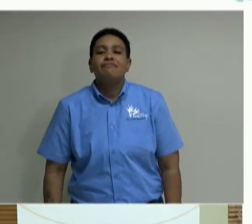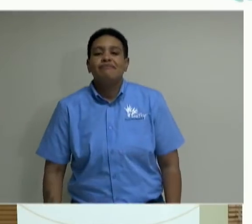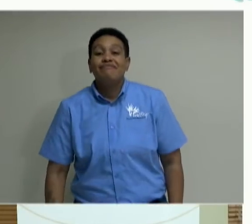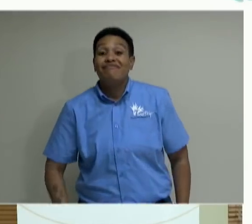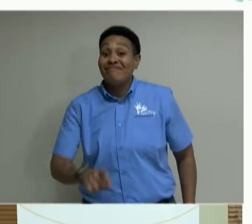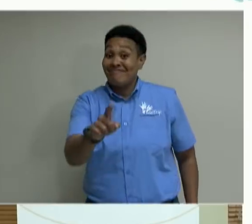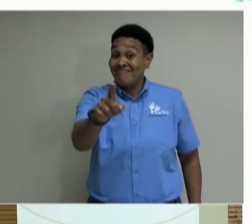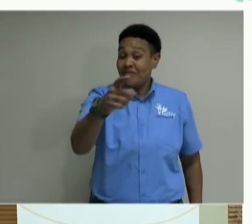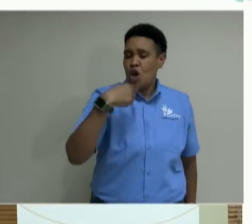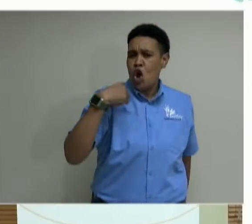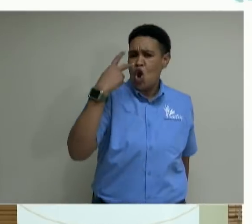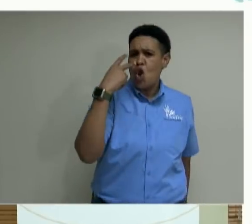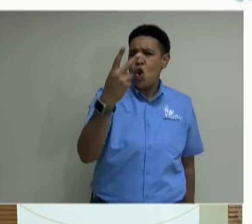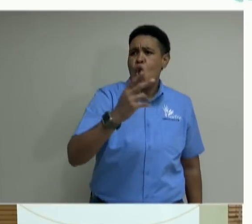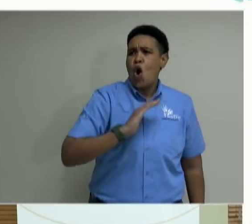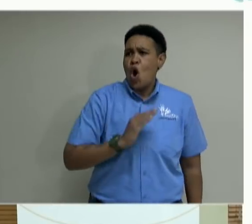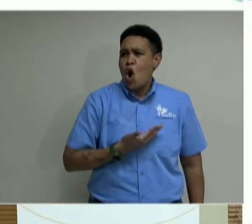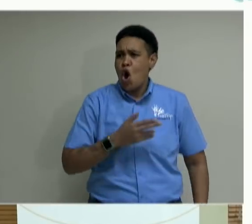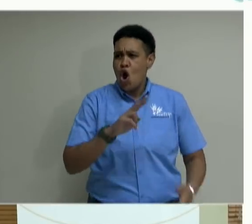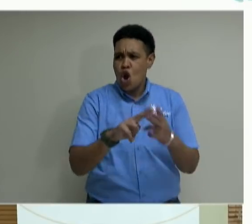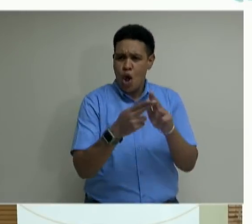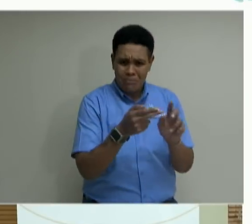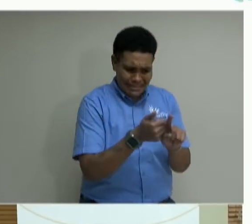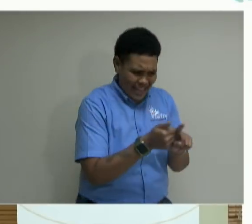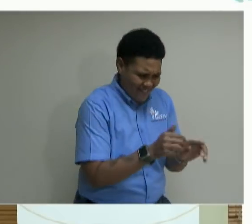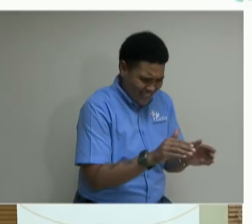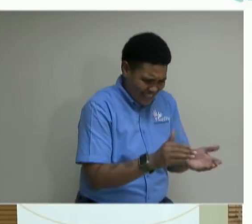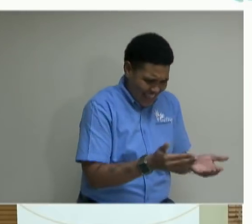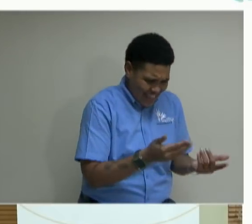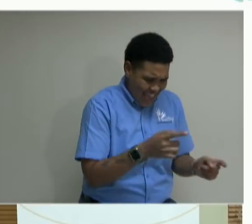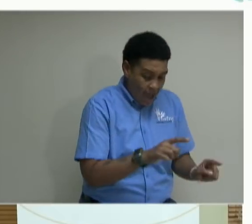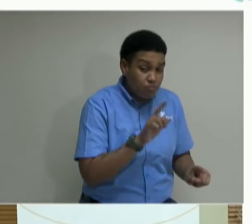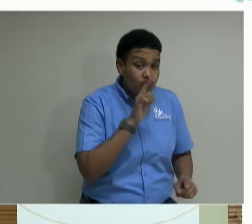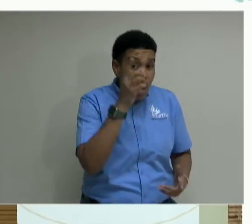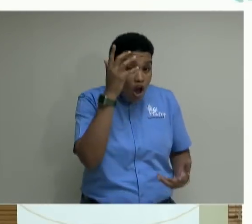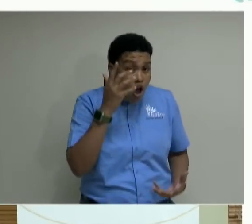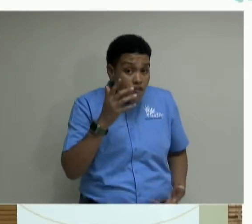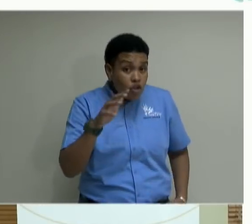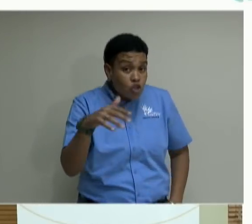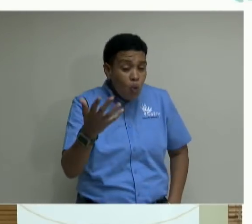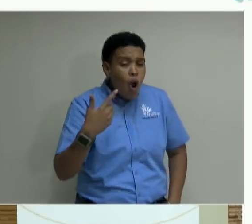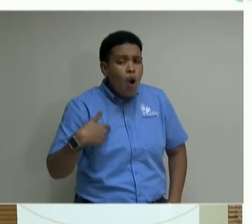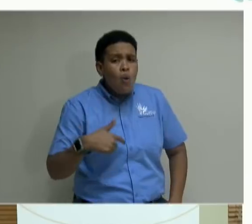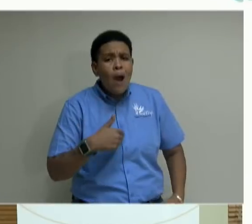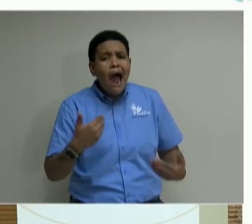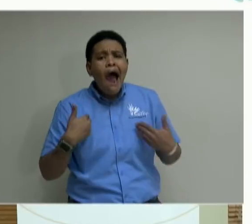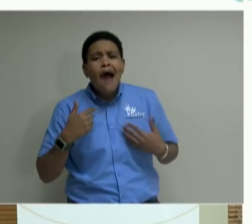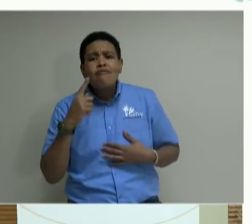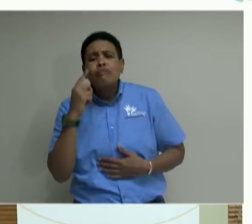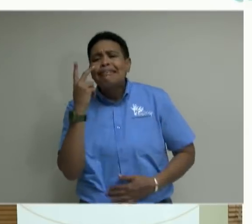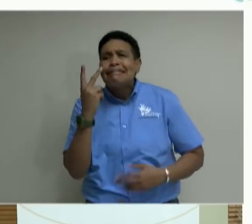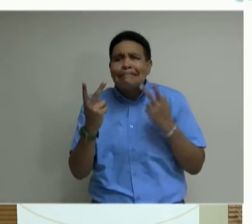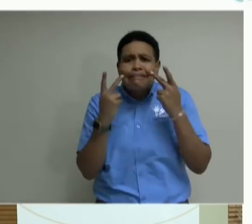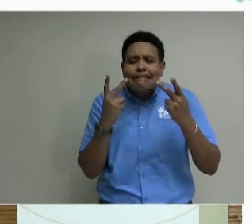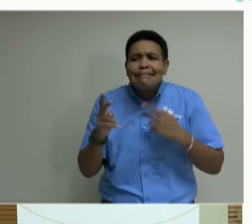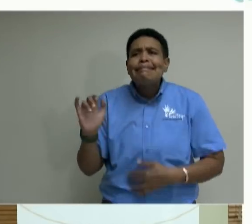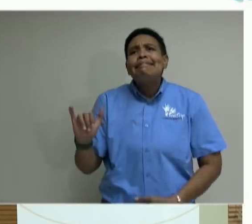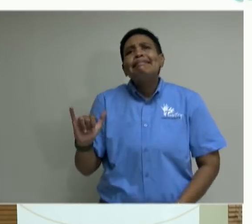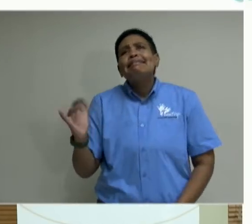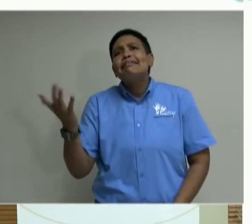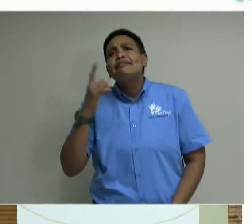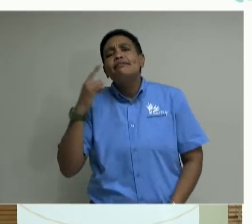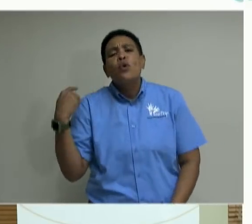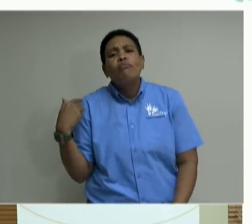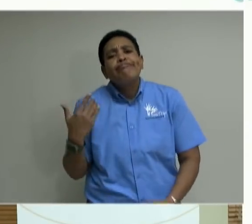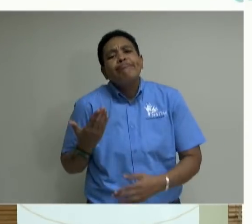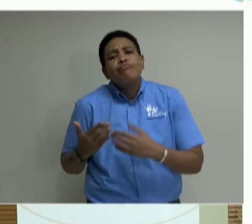This is where we look at our number of deaths. Unfortunately, we have seen up to